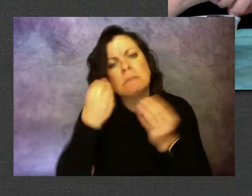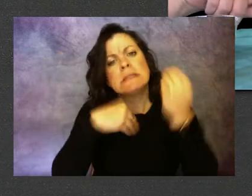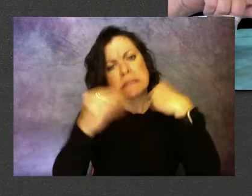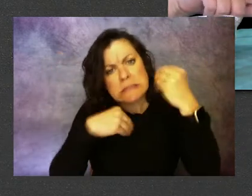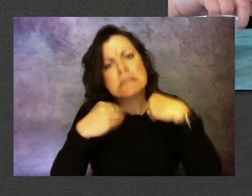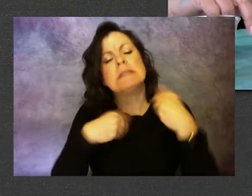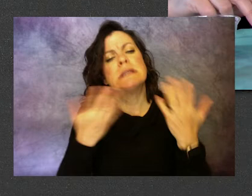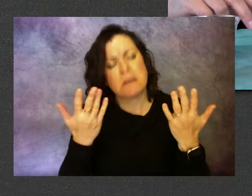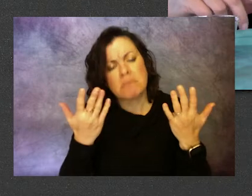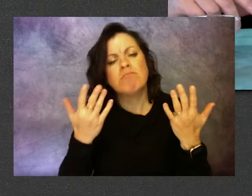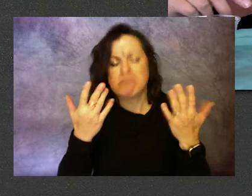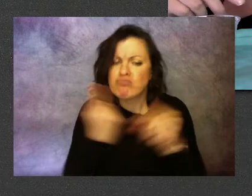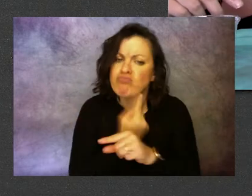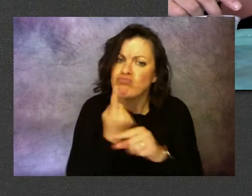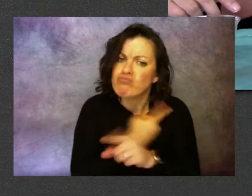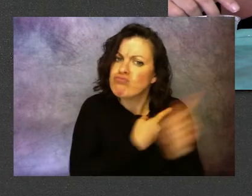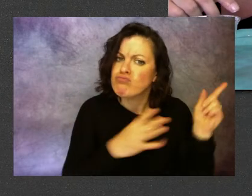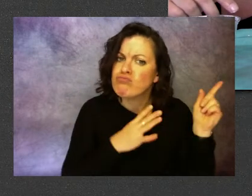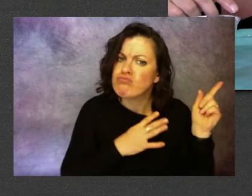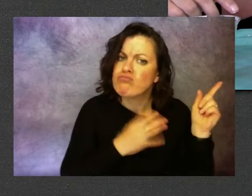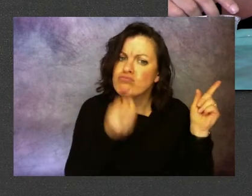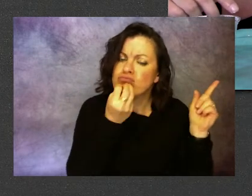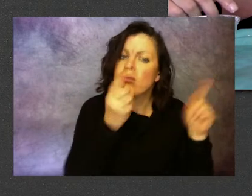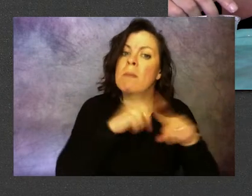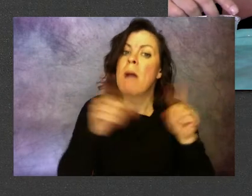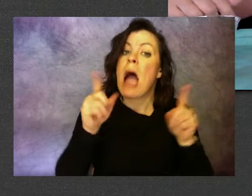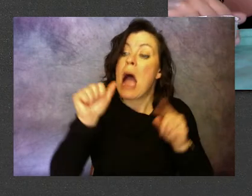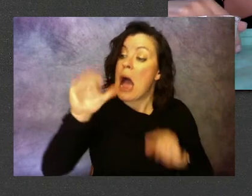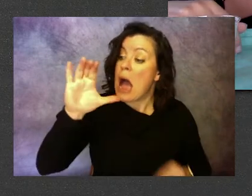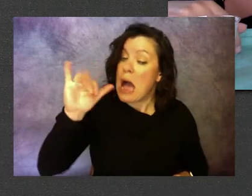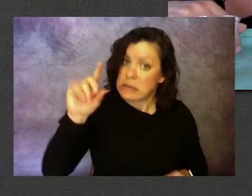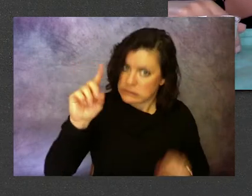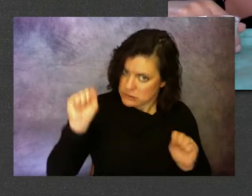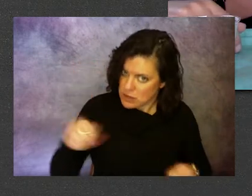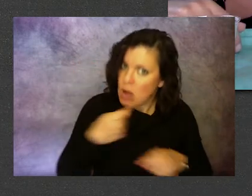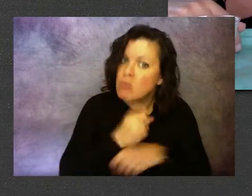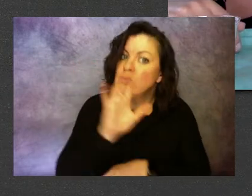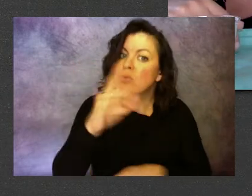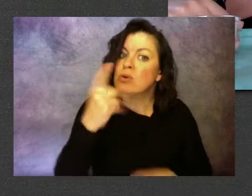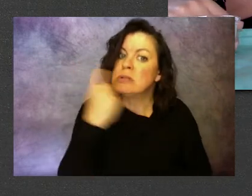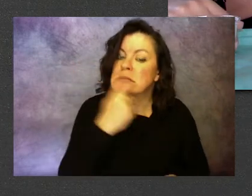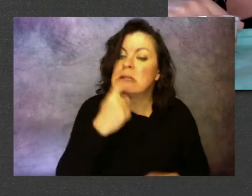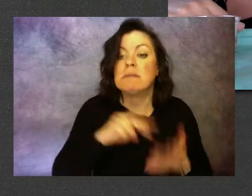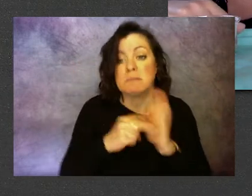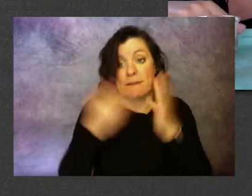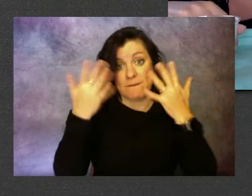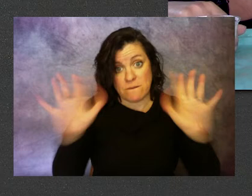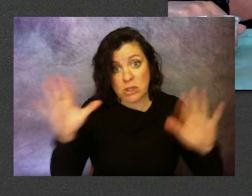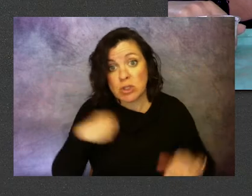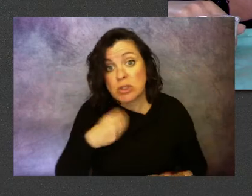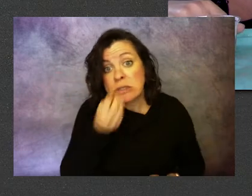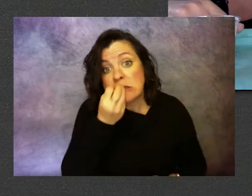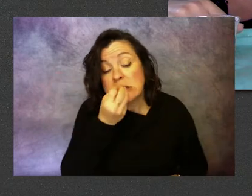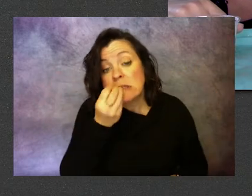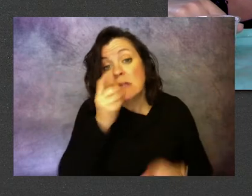Would you want your teeth to be all squishy? I don't think I